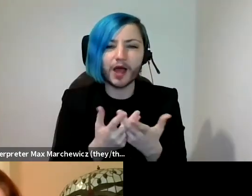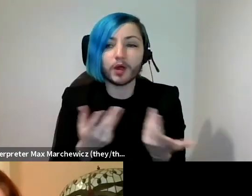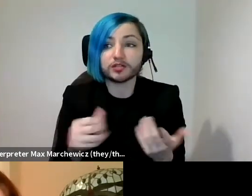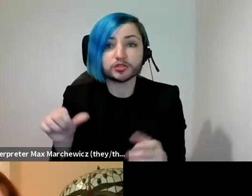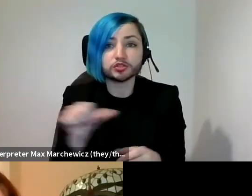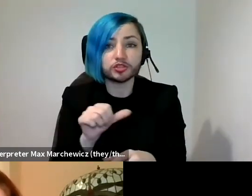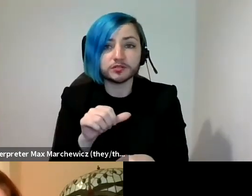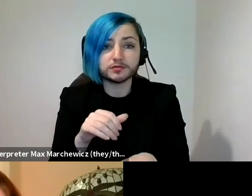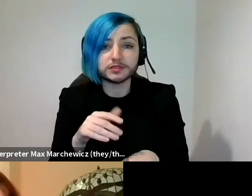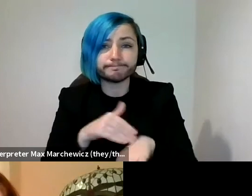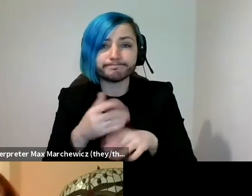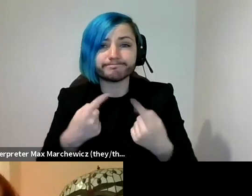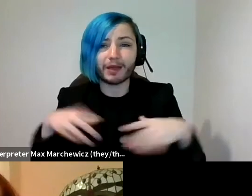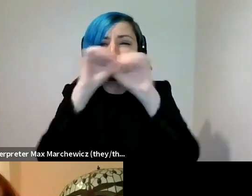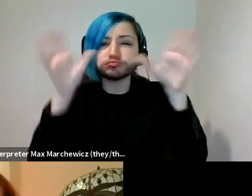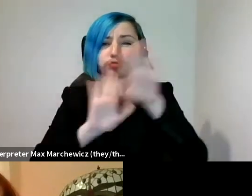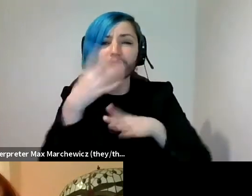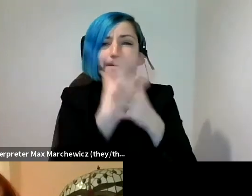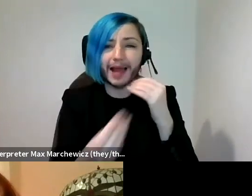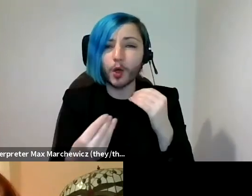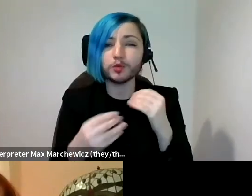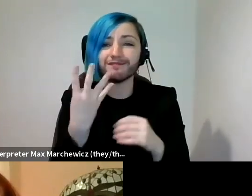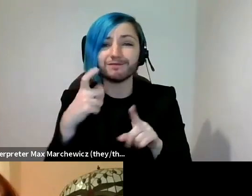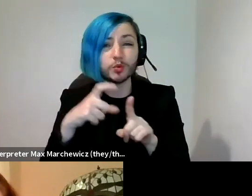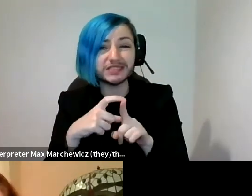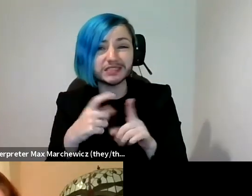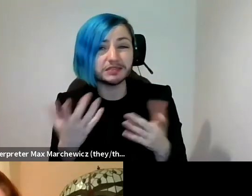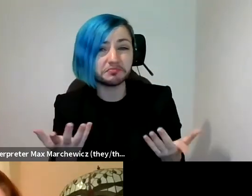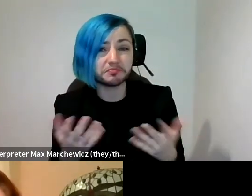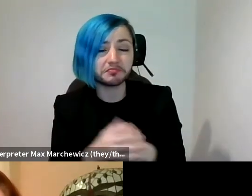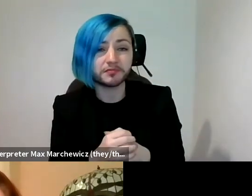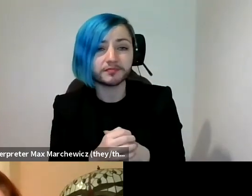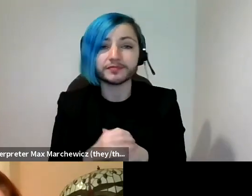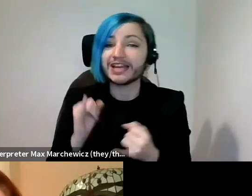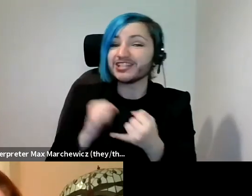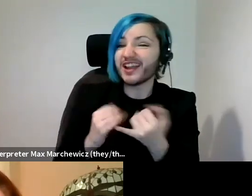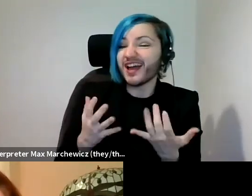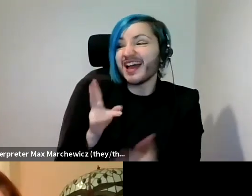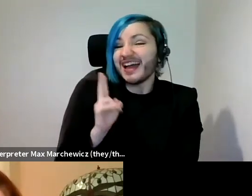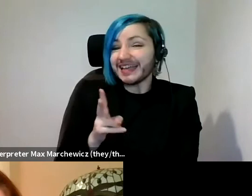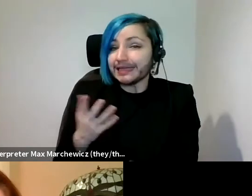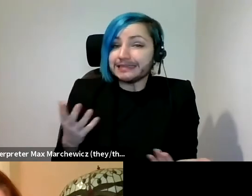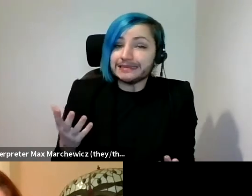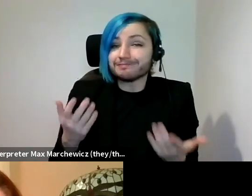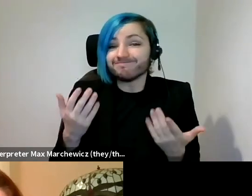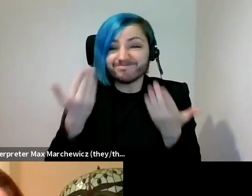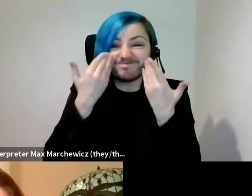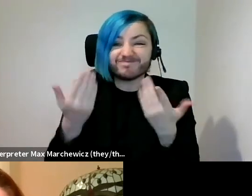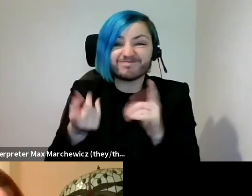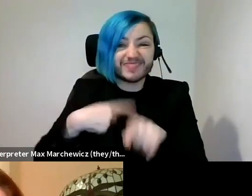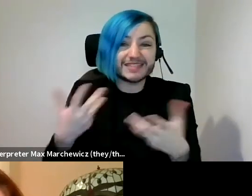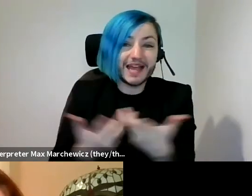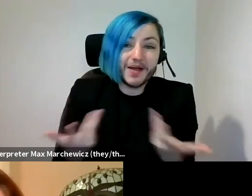in a 4th dimension? So I'm not, again, it's a question I'm not quite sure how to answer.